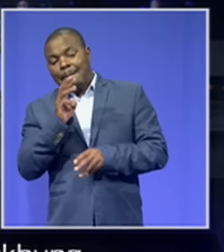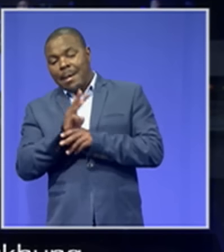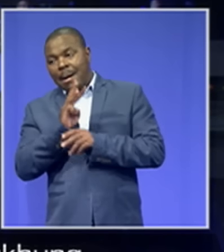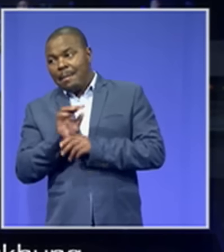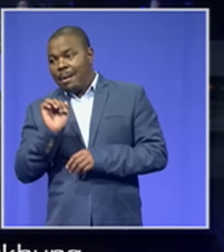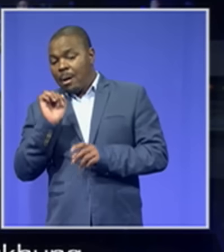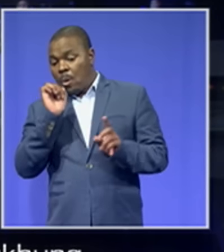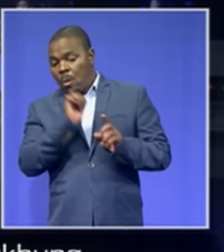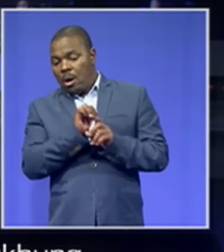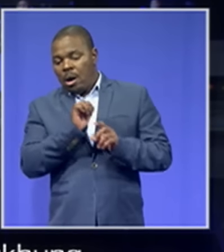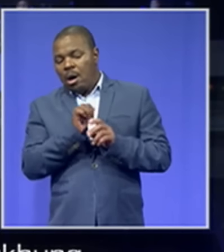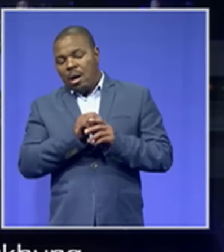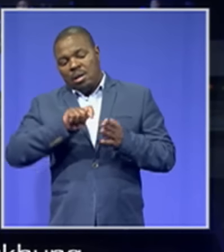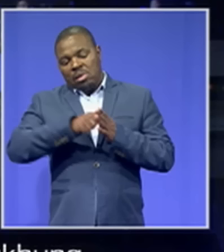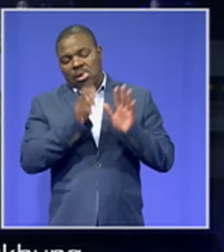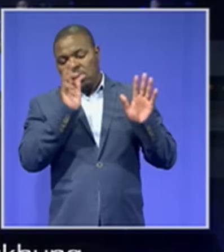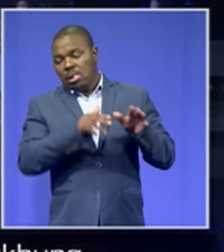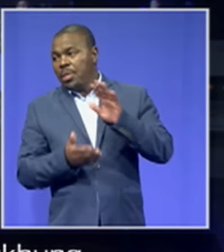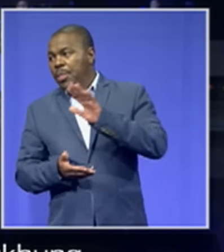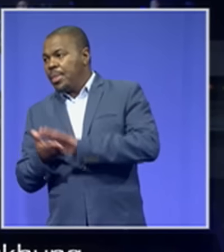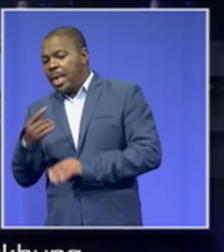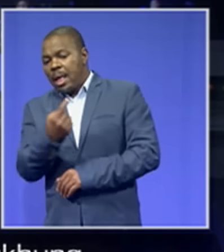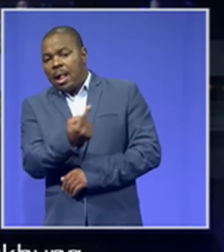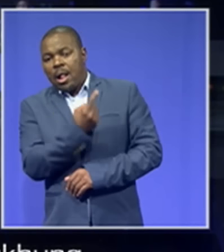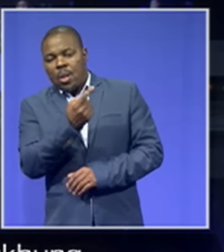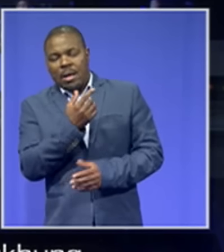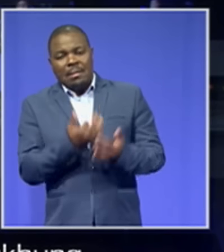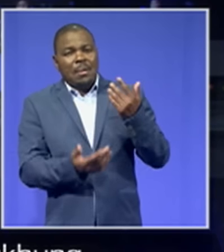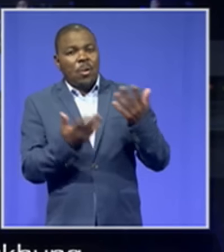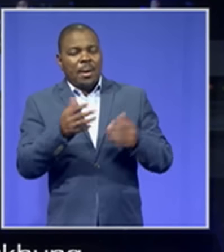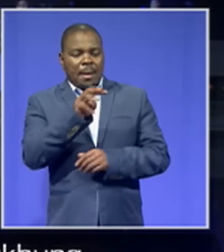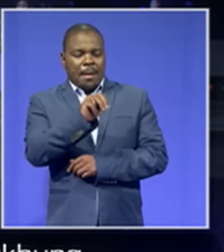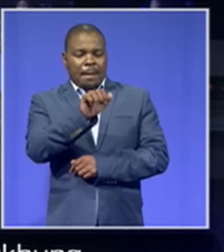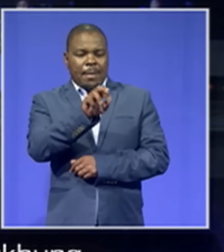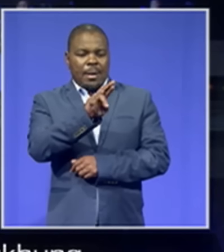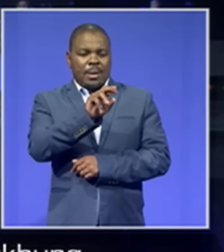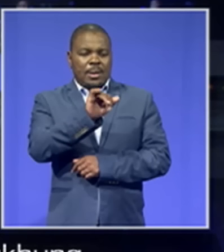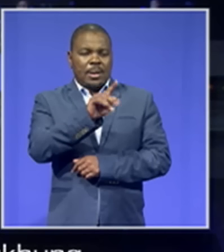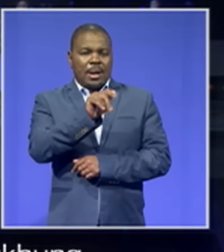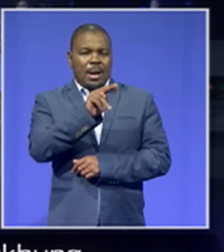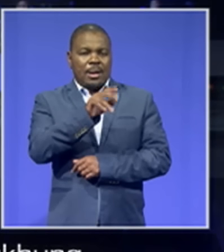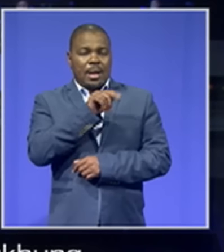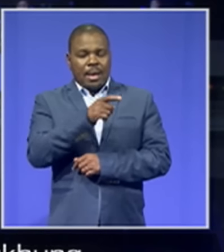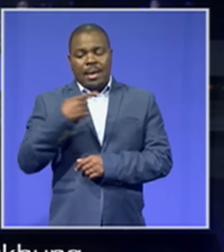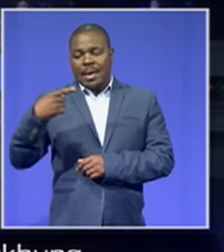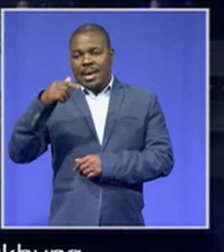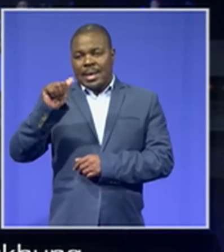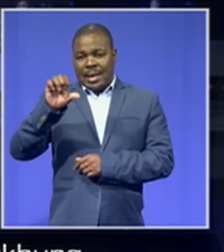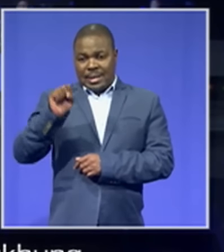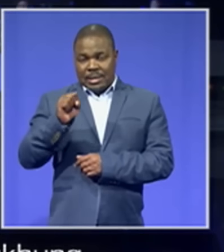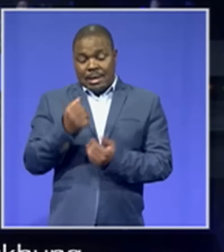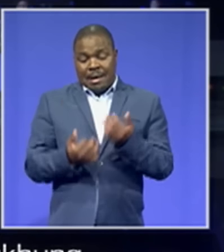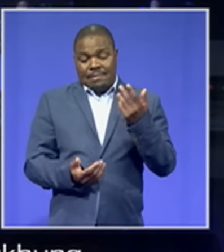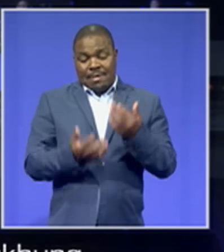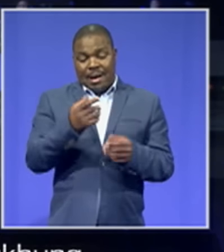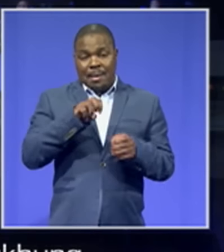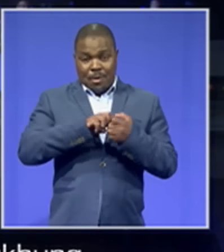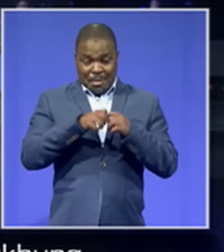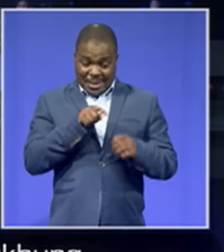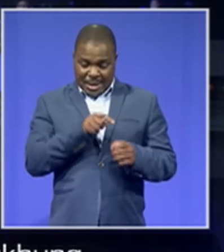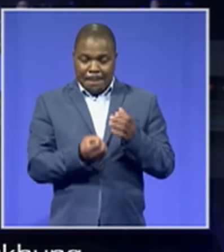a le mong ha mokhukhu o tla tjha sebakeng sa Marikana. Ho belaelwa ha setofo sa gase e le sona sesosa tsa ketsalo